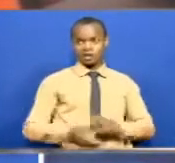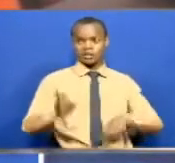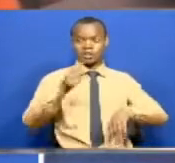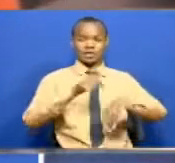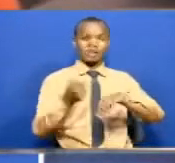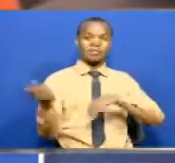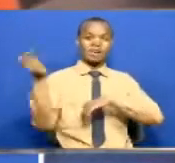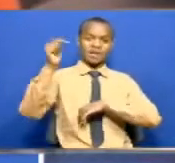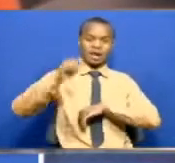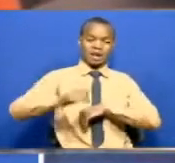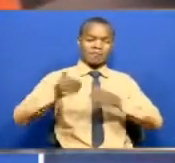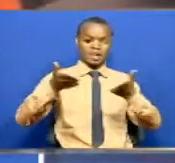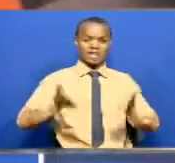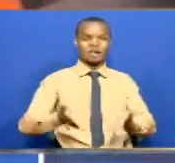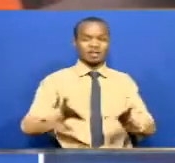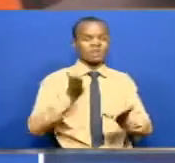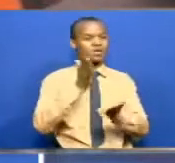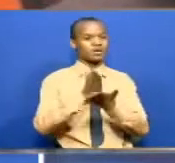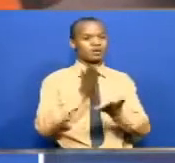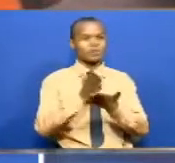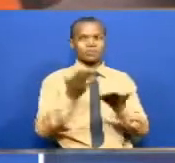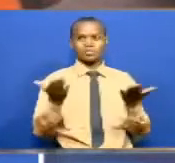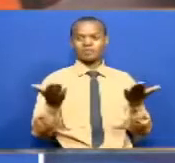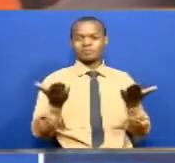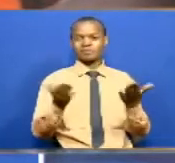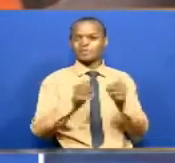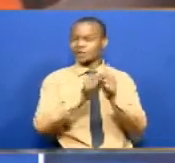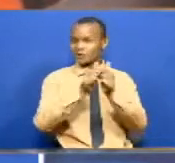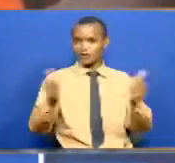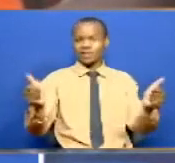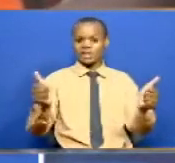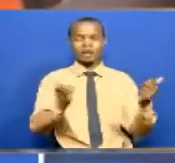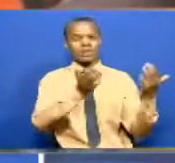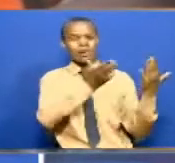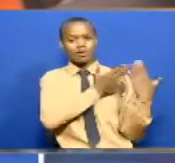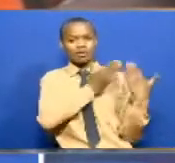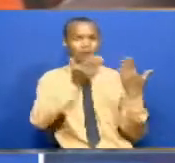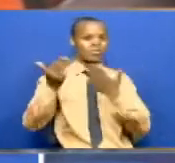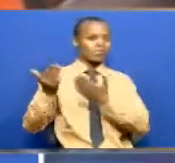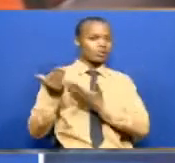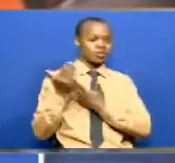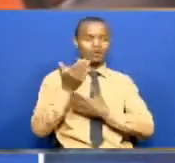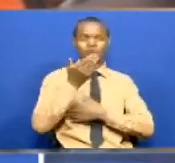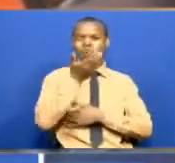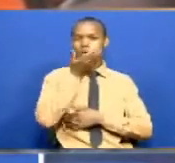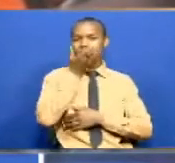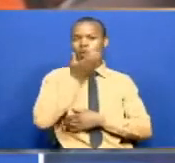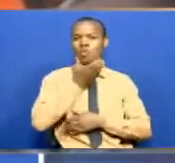zaidi. Baada hiyo mimi naoga na maji ya kuchemsha.